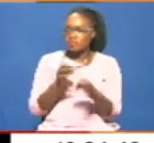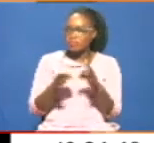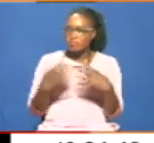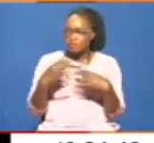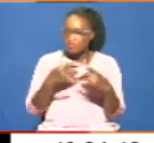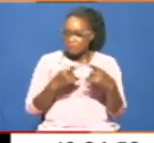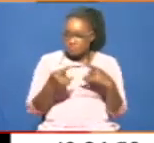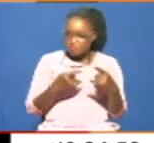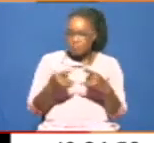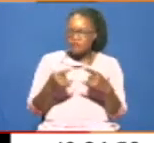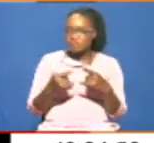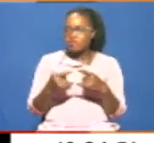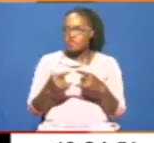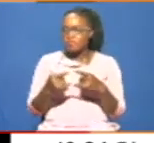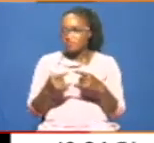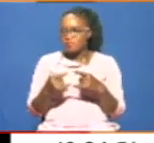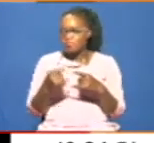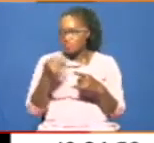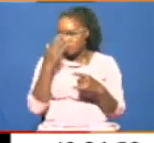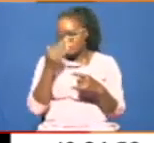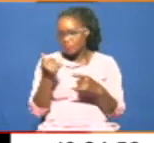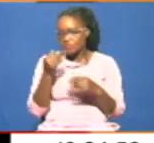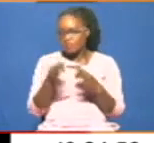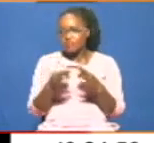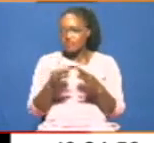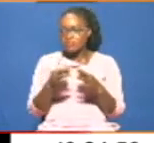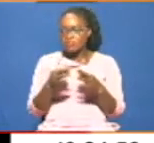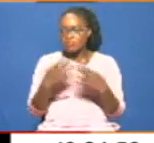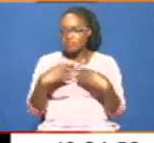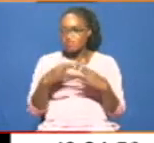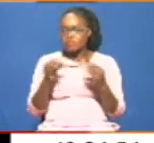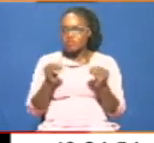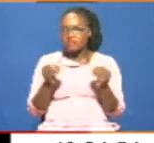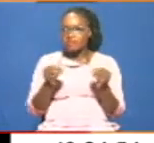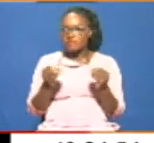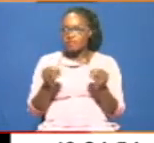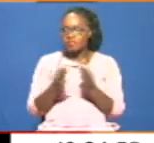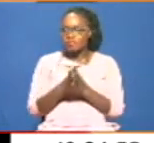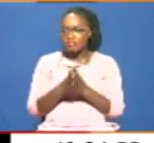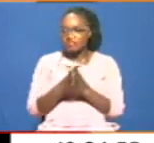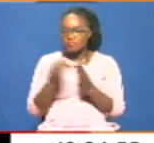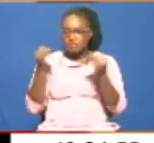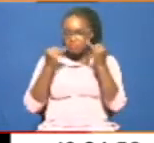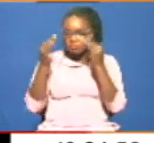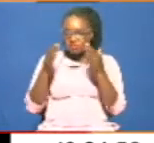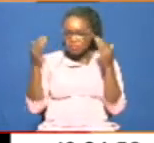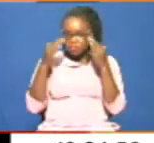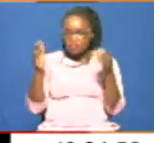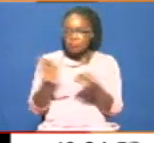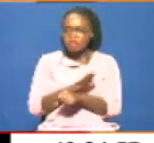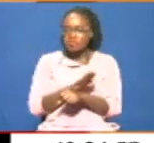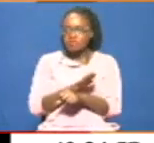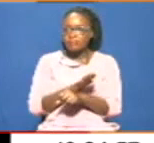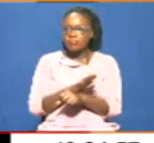that, because if there are no people, if investors are, and innovators are not fully committed and they are not